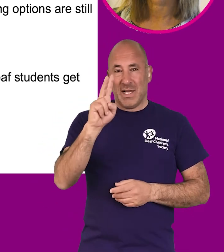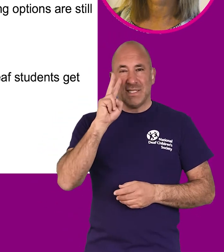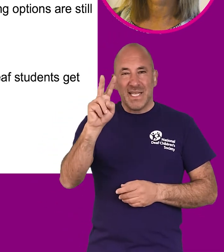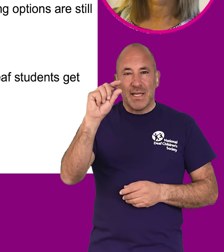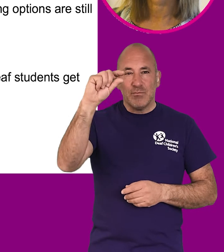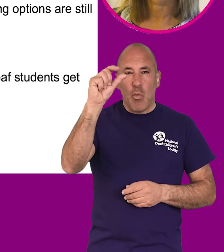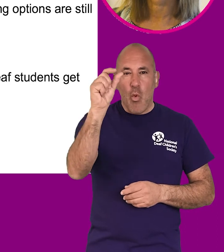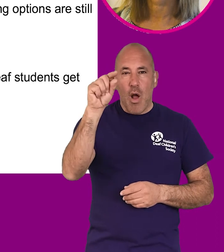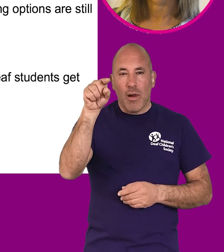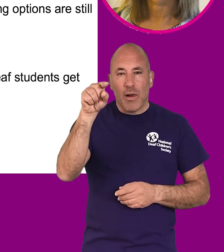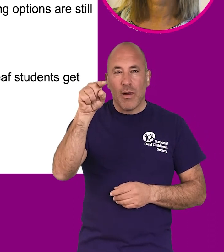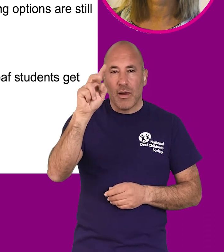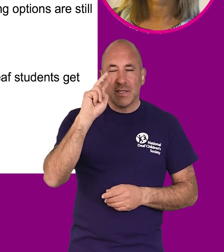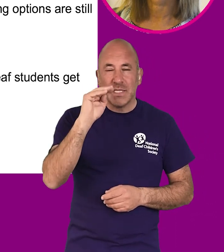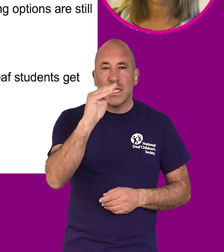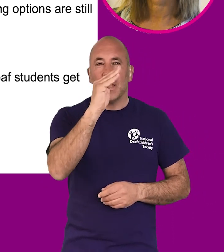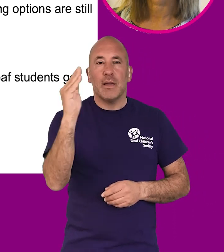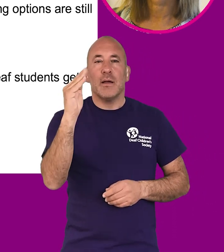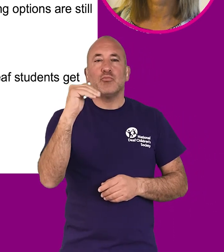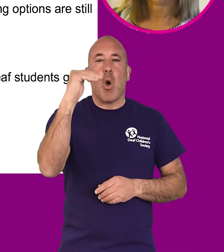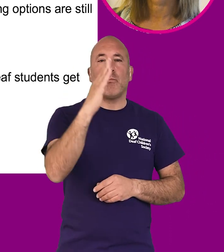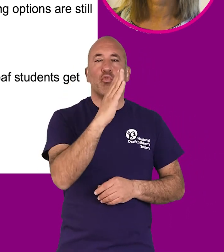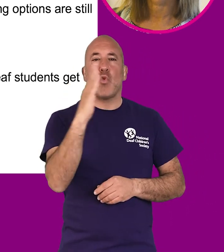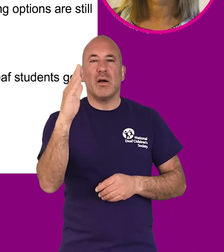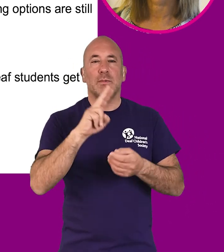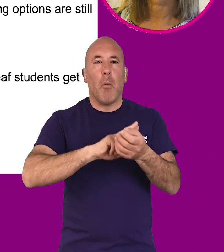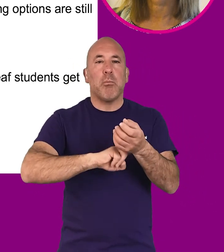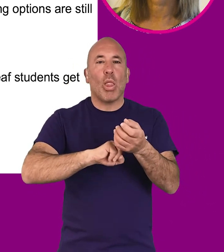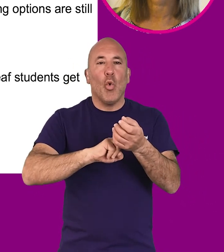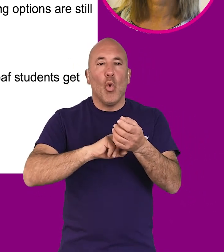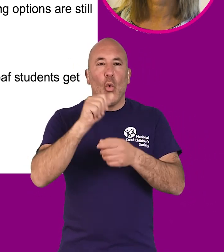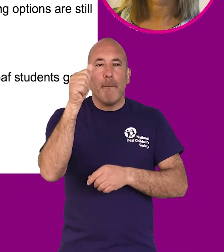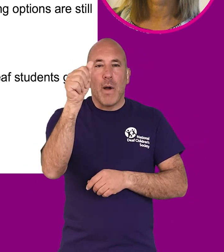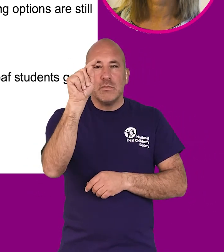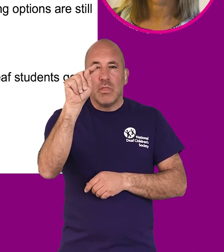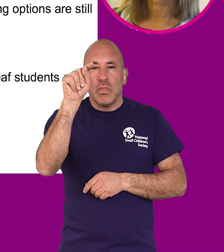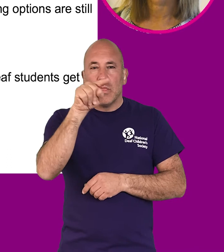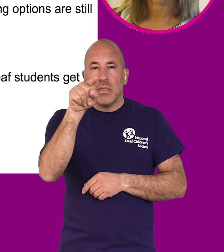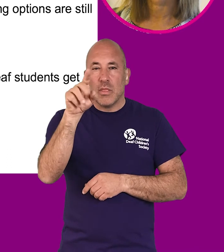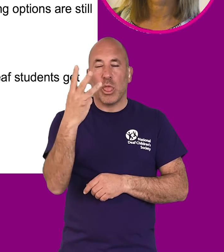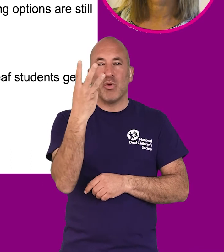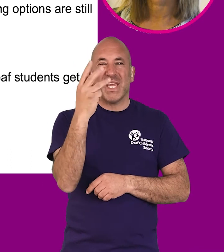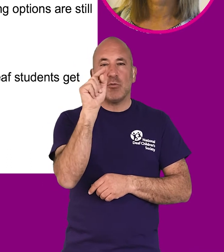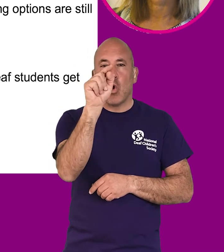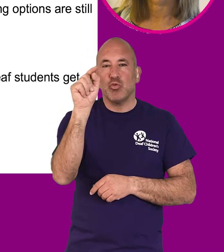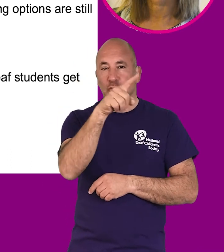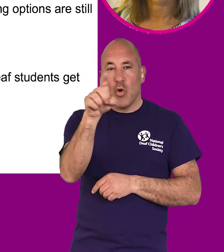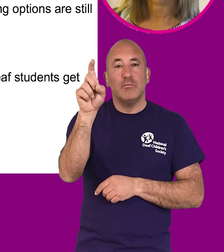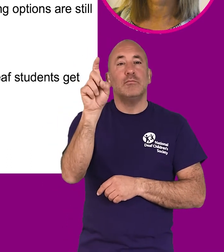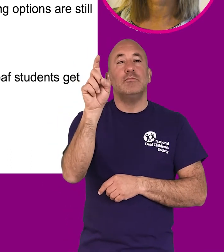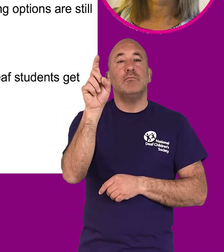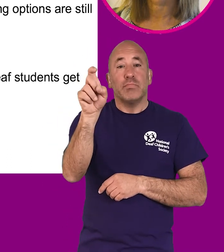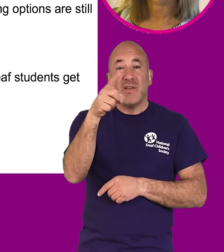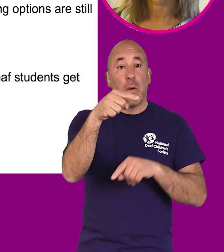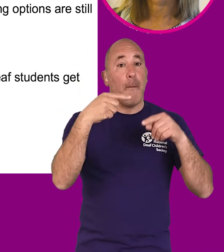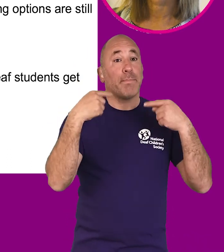go over, if you hover over the little icon, you get a blue button on the top right